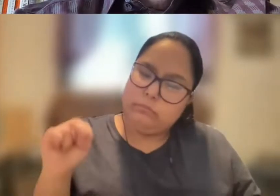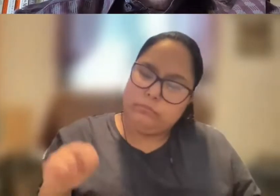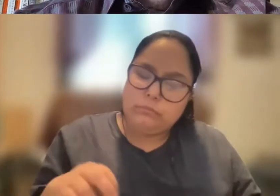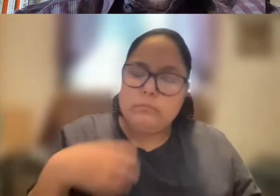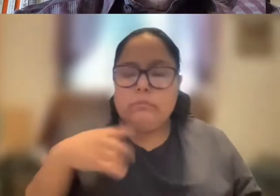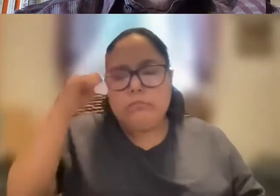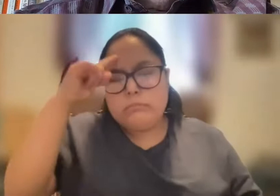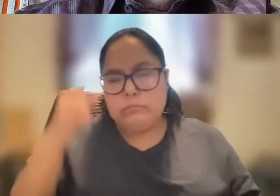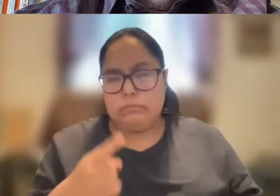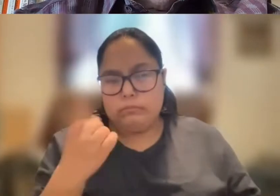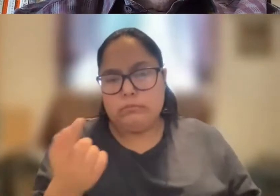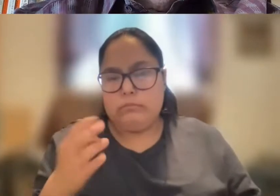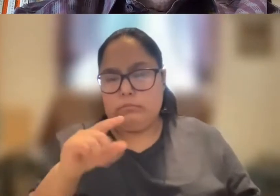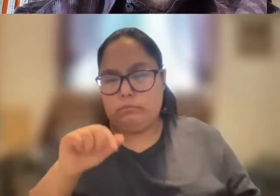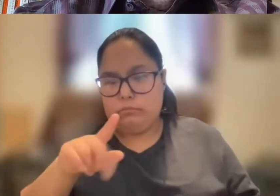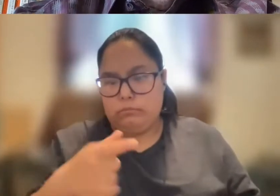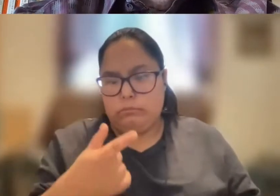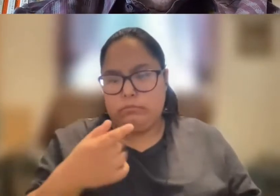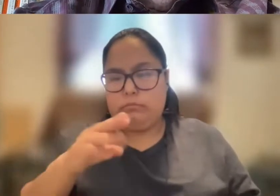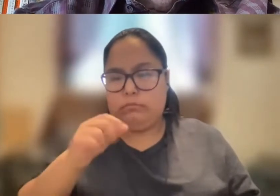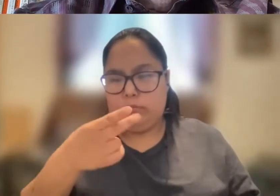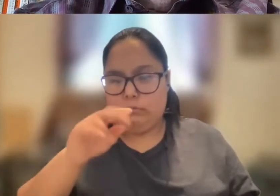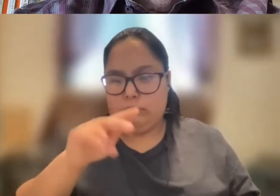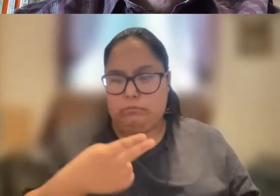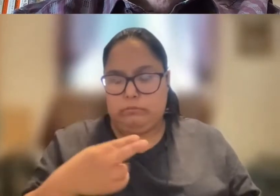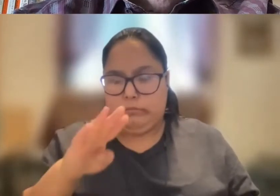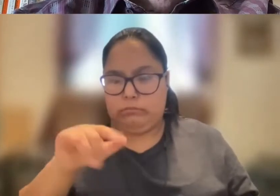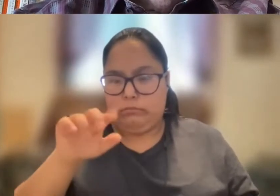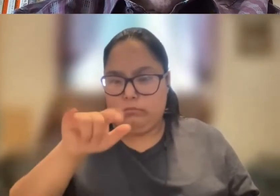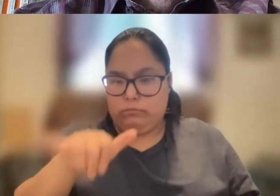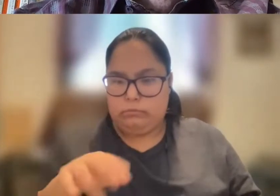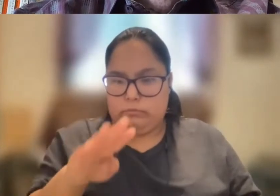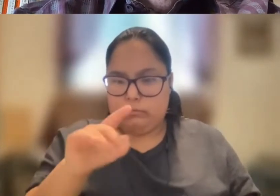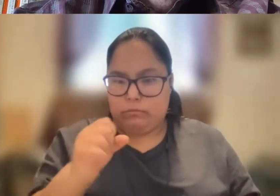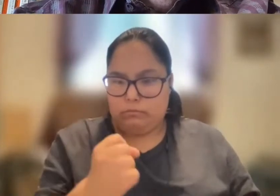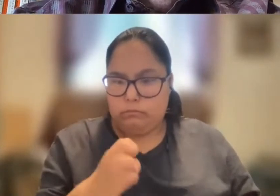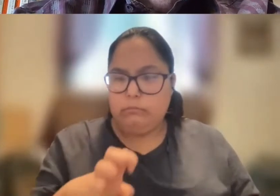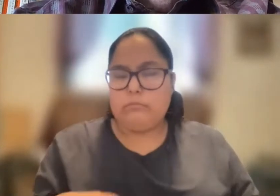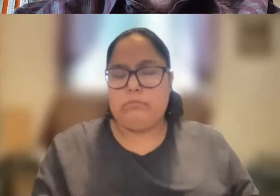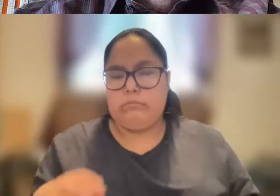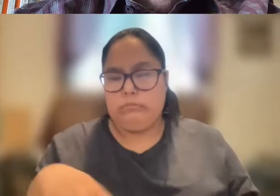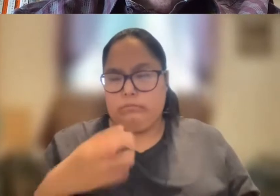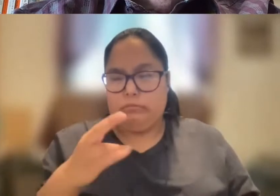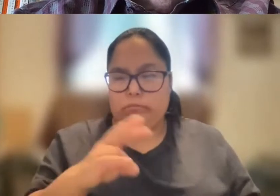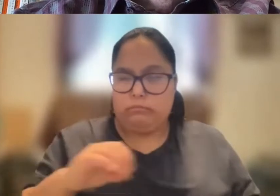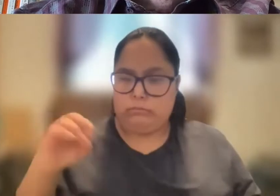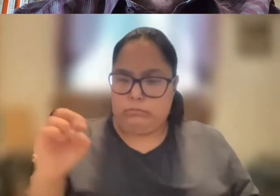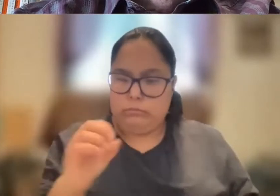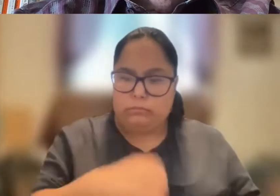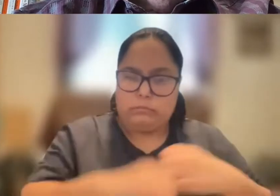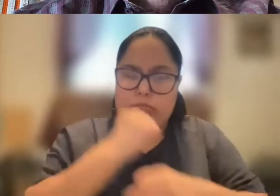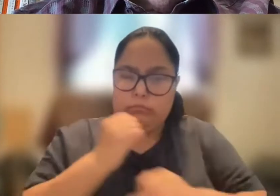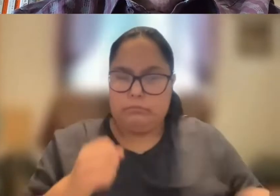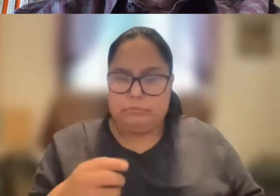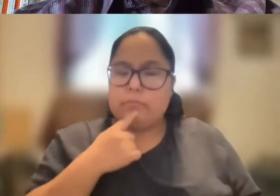When I first went for mental health on the military base, it was in the early 2000s, and they had said to